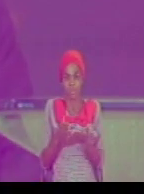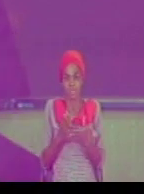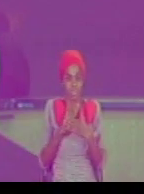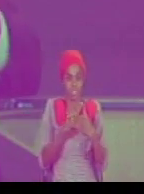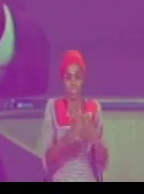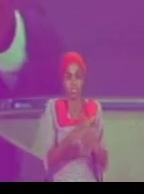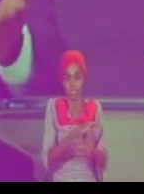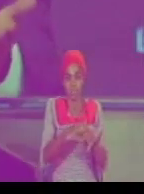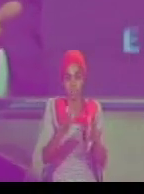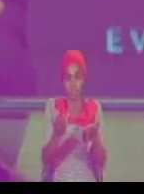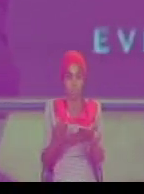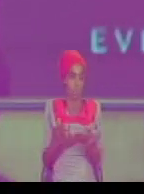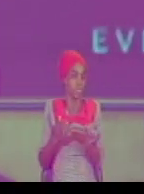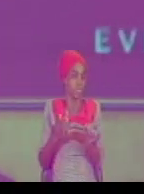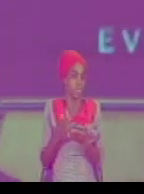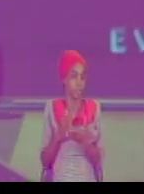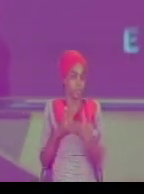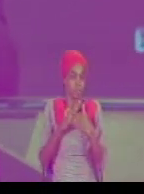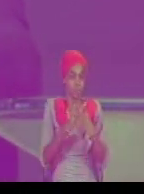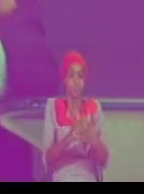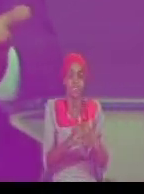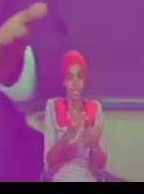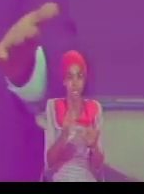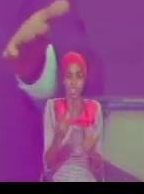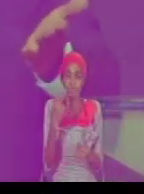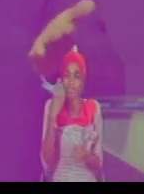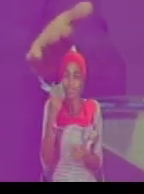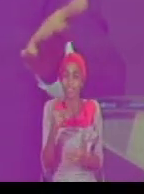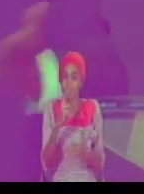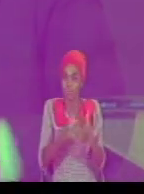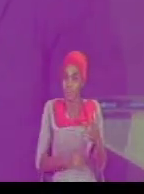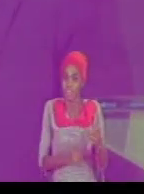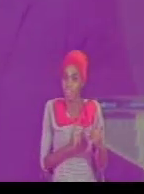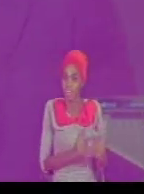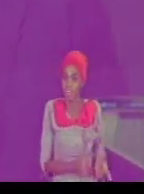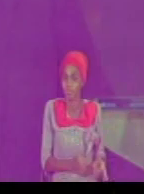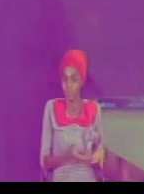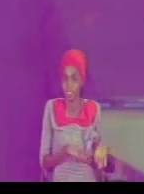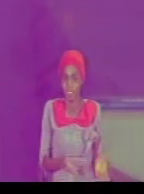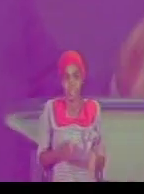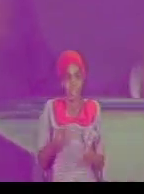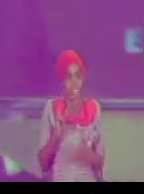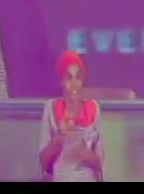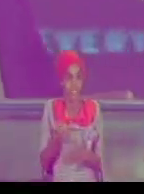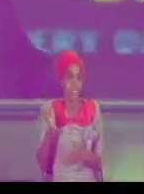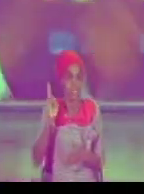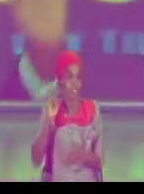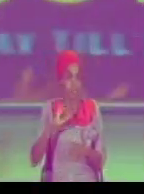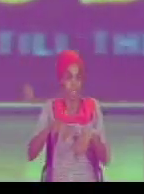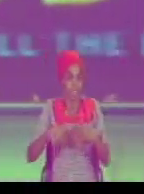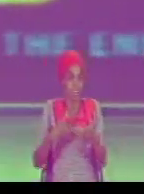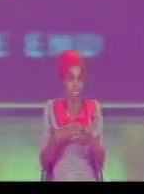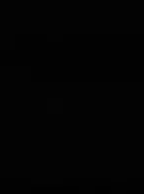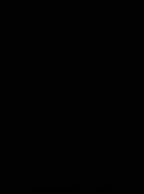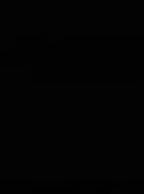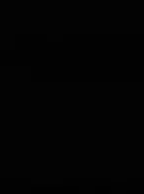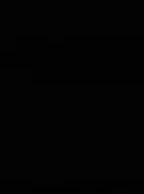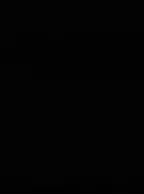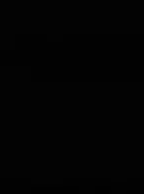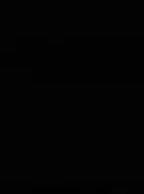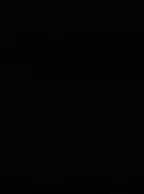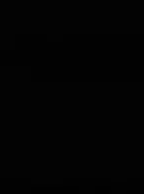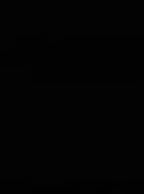in their dancing. You see what happened here? This is the history, how it started. Miriam and the women, a